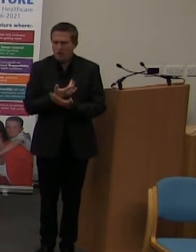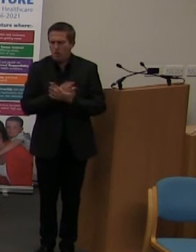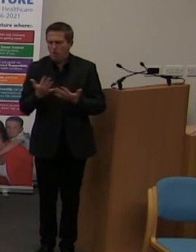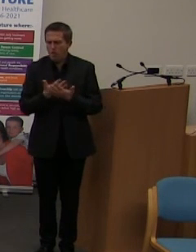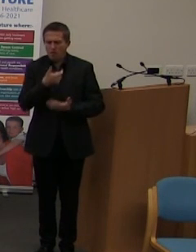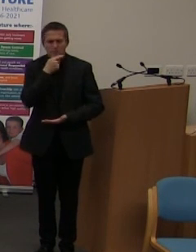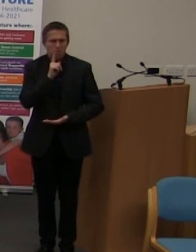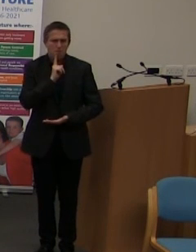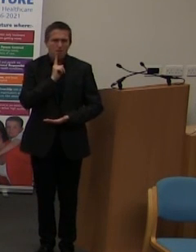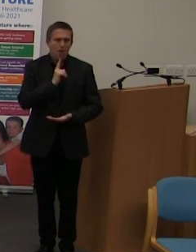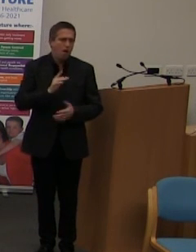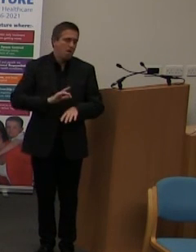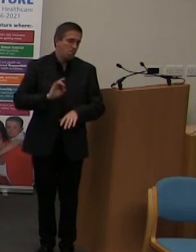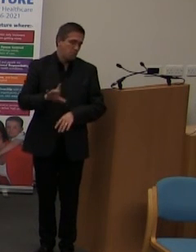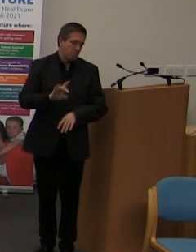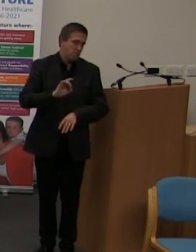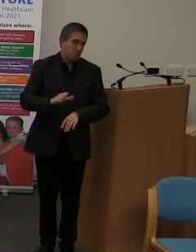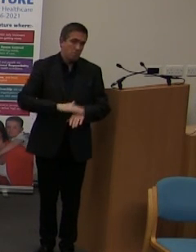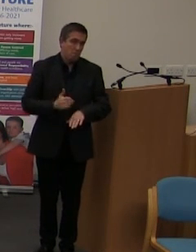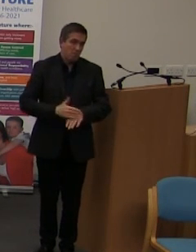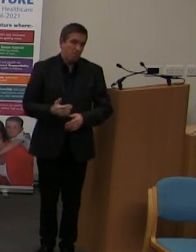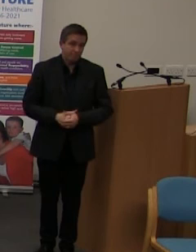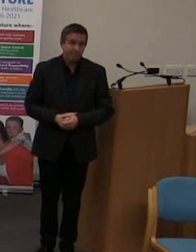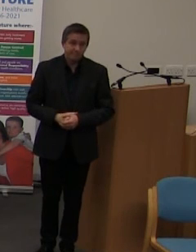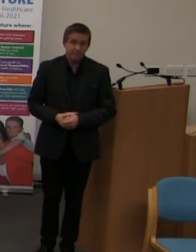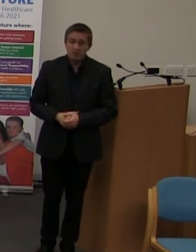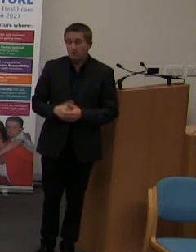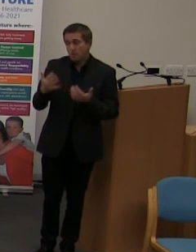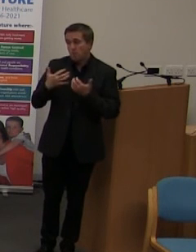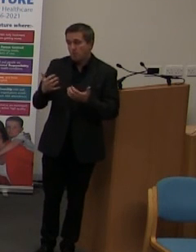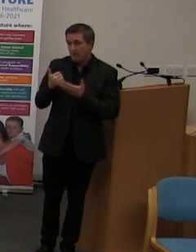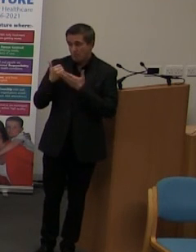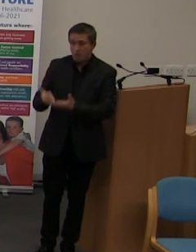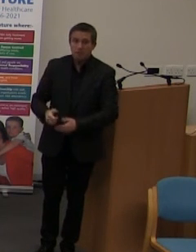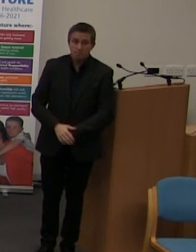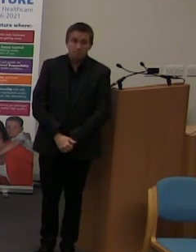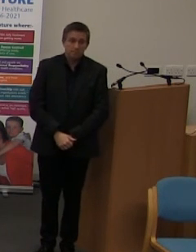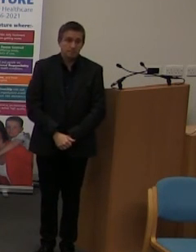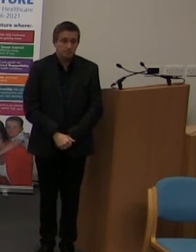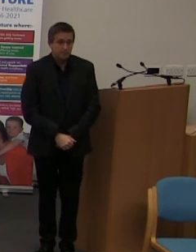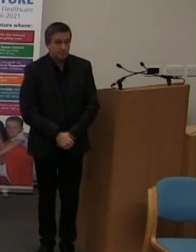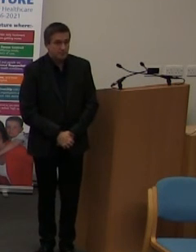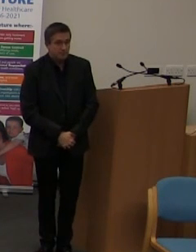everybody taking ill. So I think it's up to the public to help their own health service.